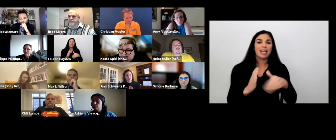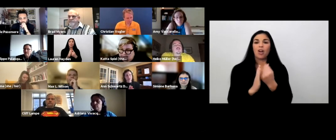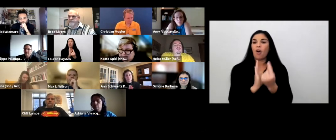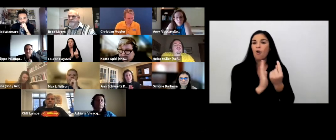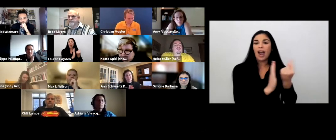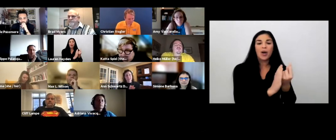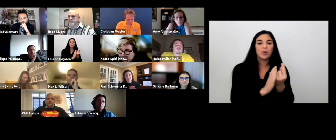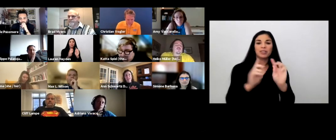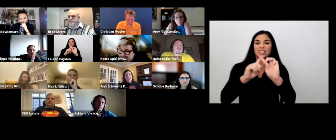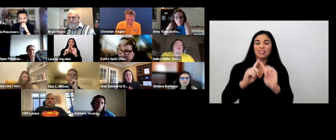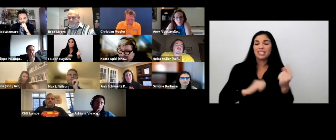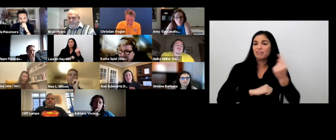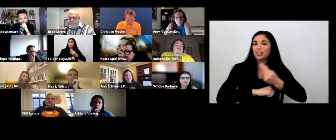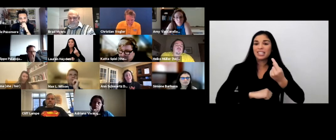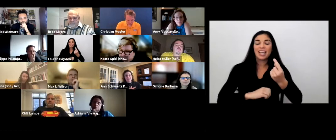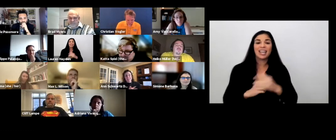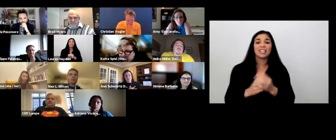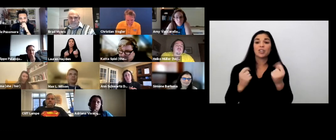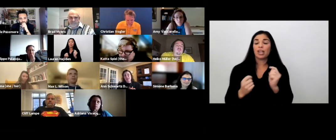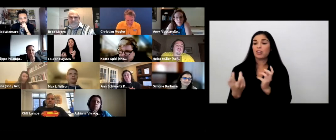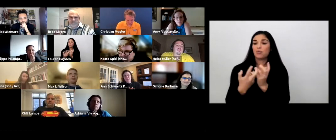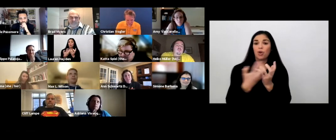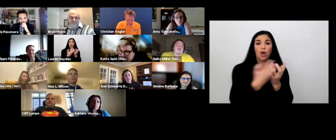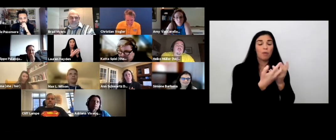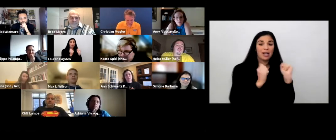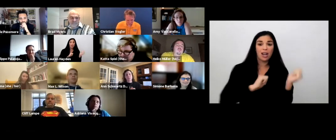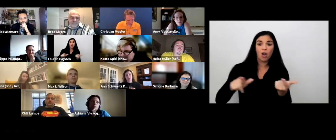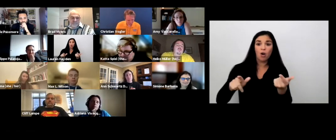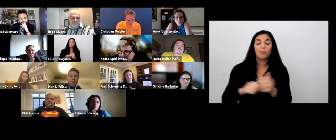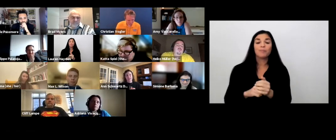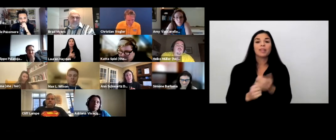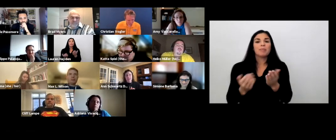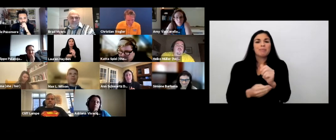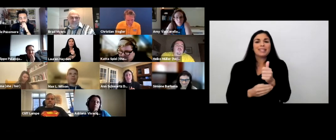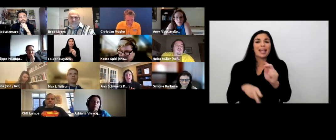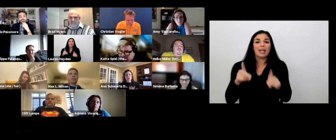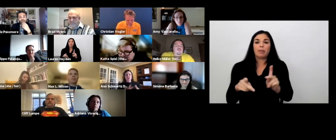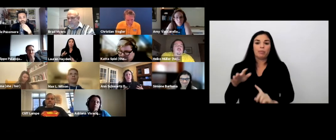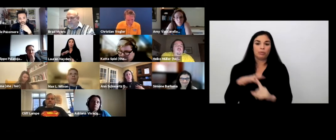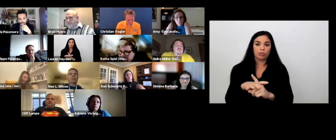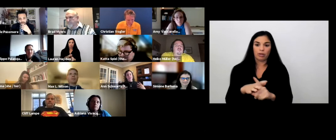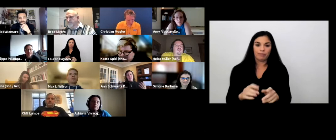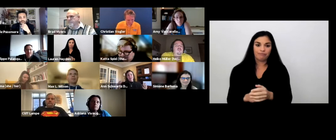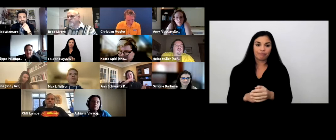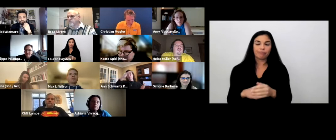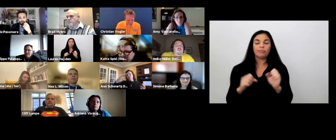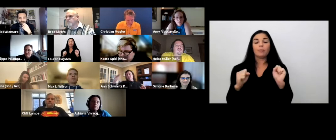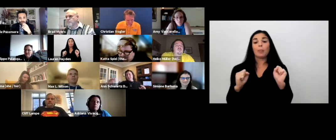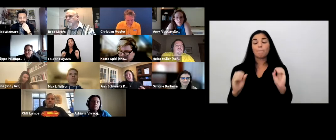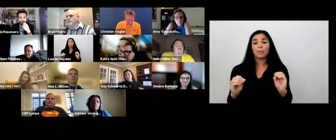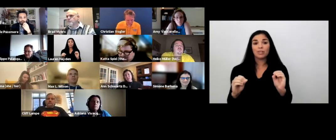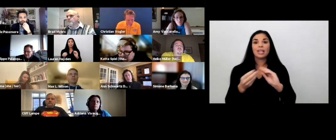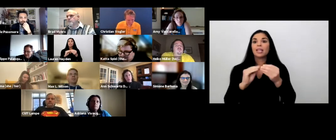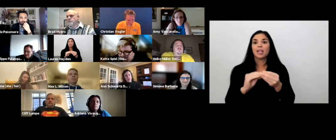to try to accommodate. And we got maybe 10 people coming. And so, and the numbers